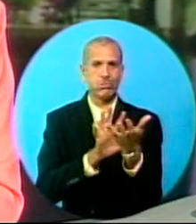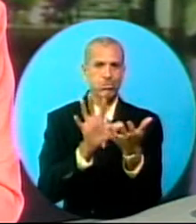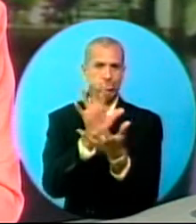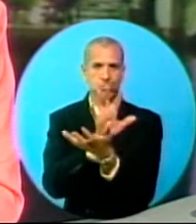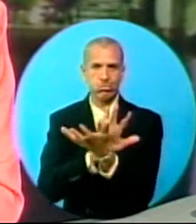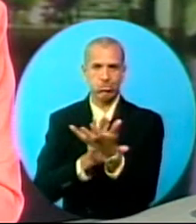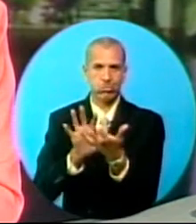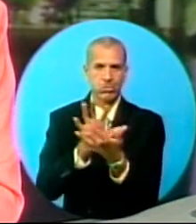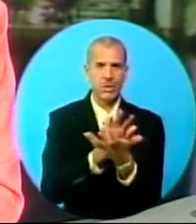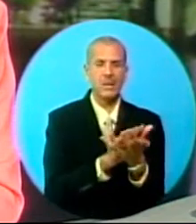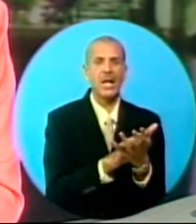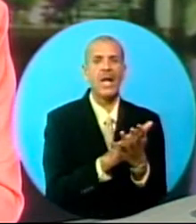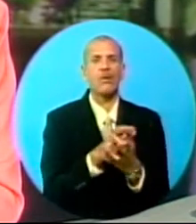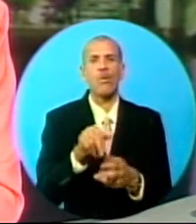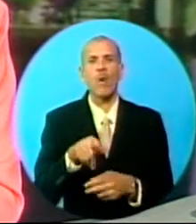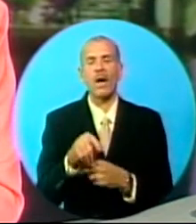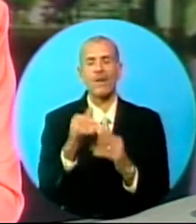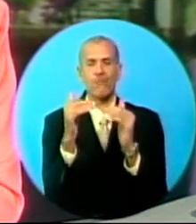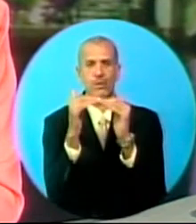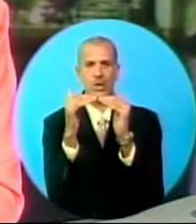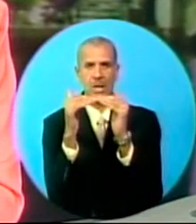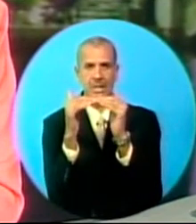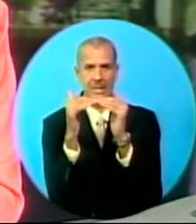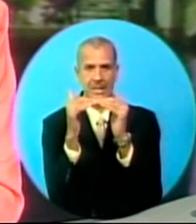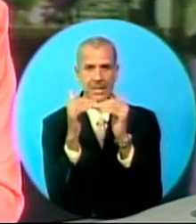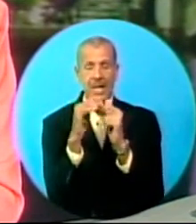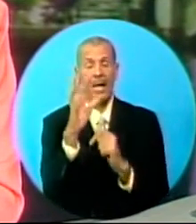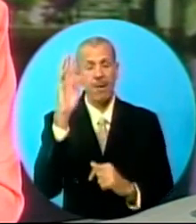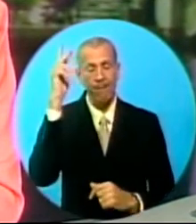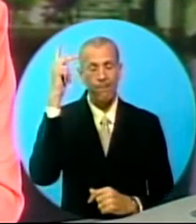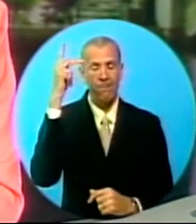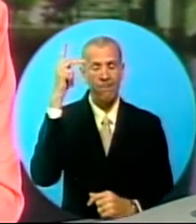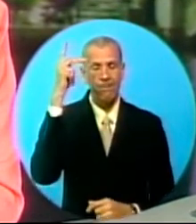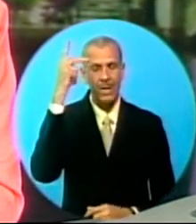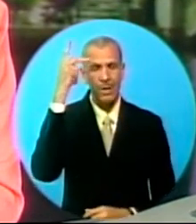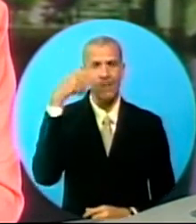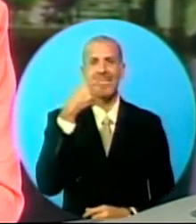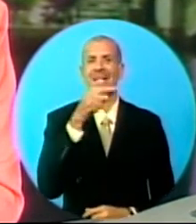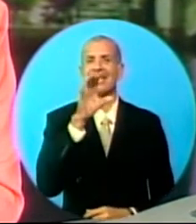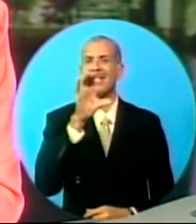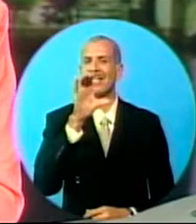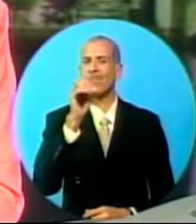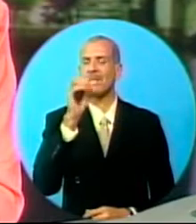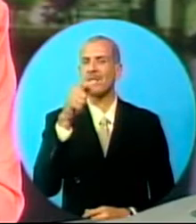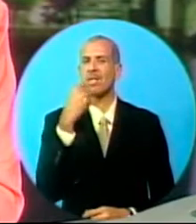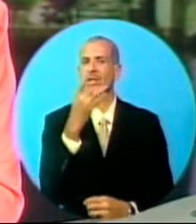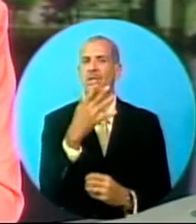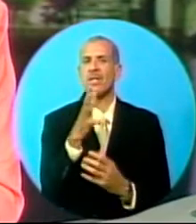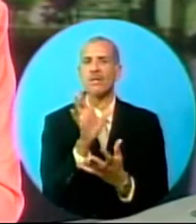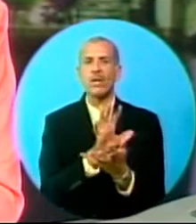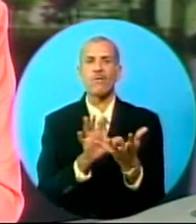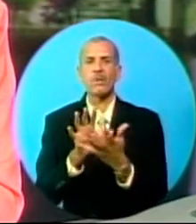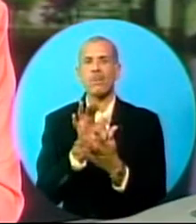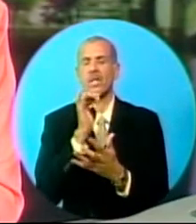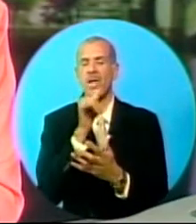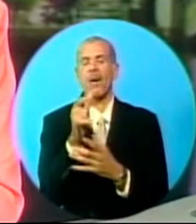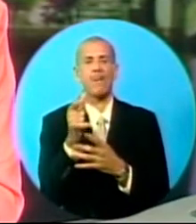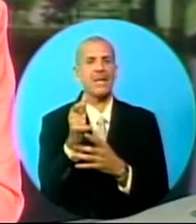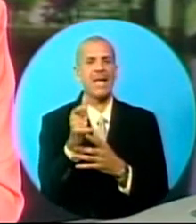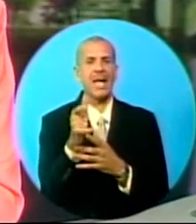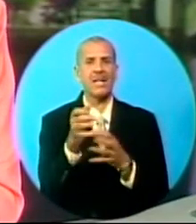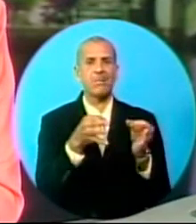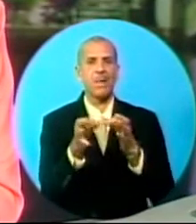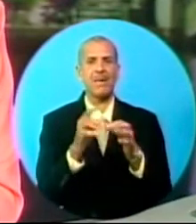under the guise of walking for justice. Mr. Pilgrim tells CBC News such disruptions cannot be described in any